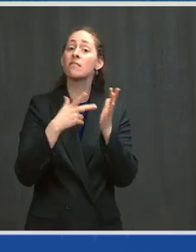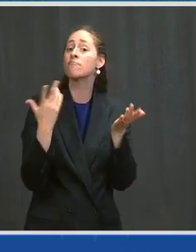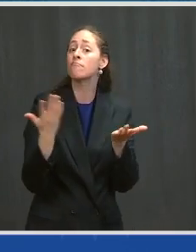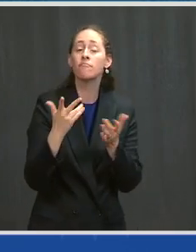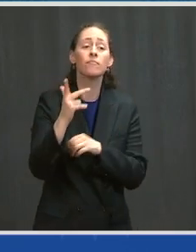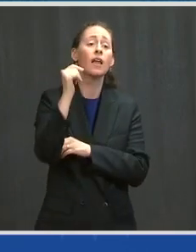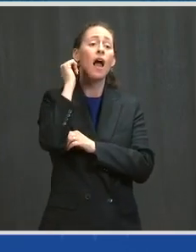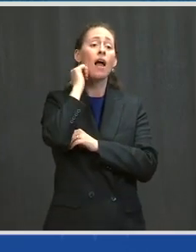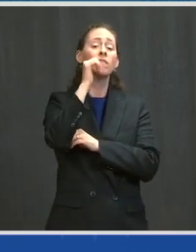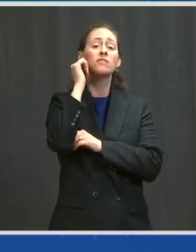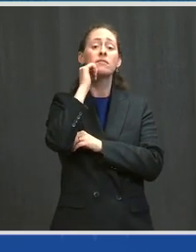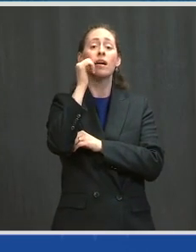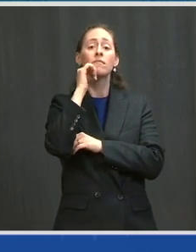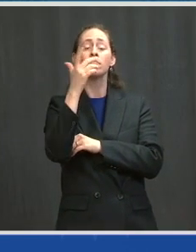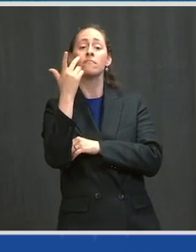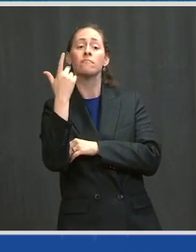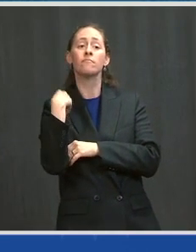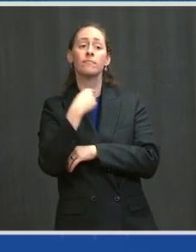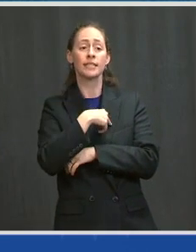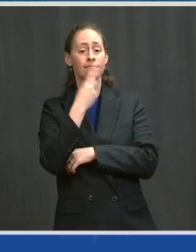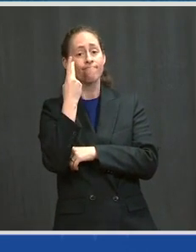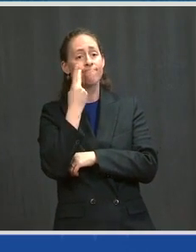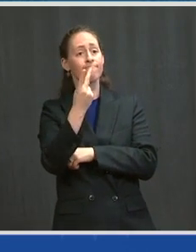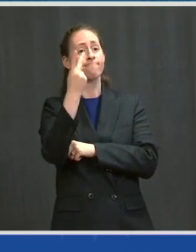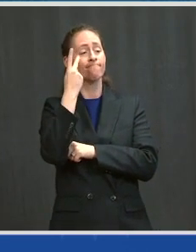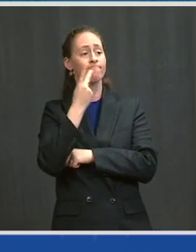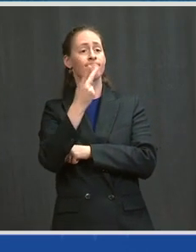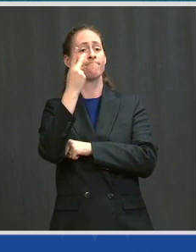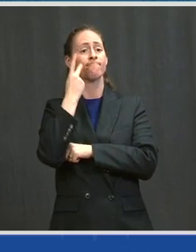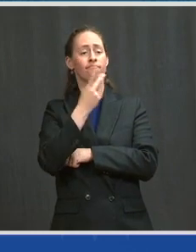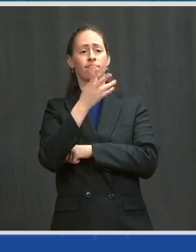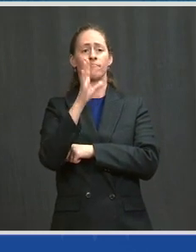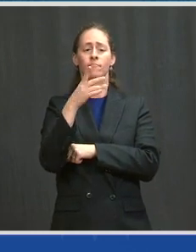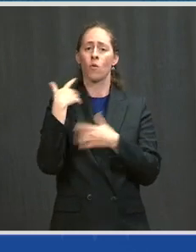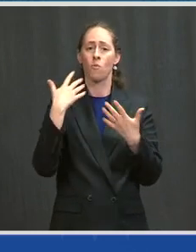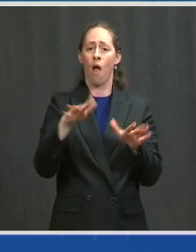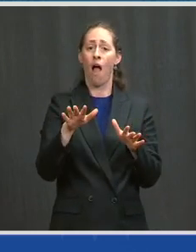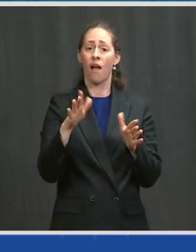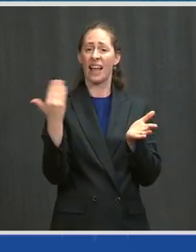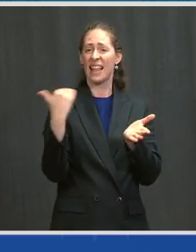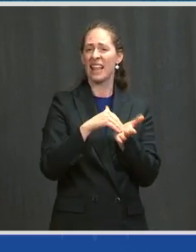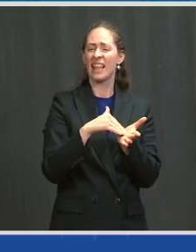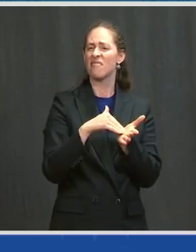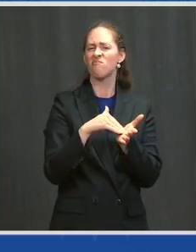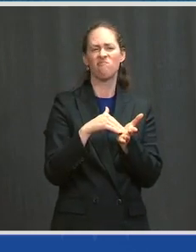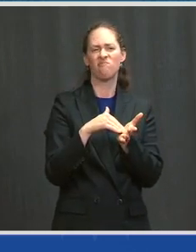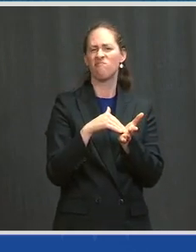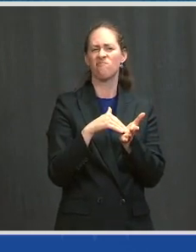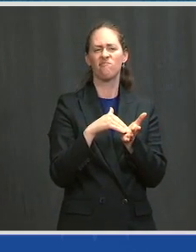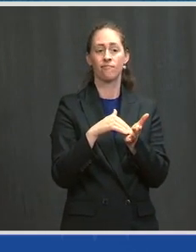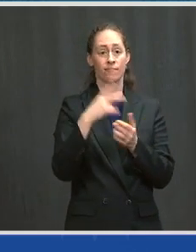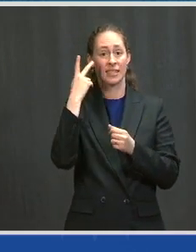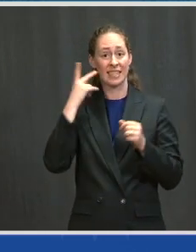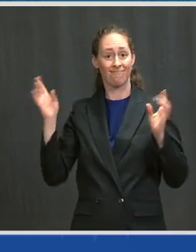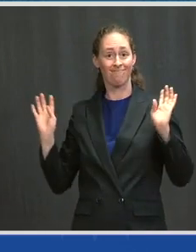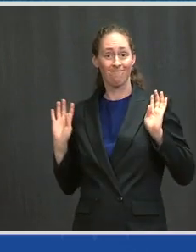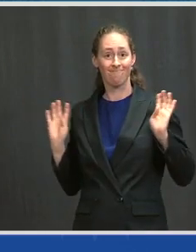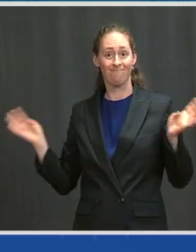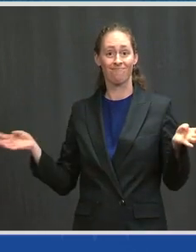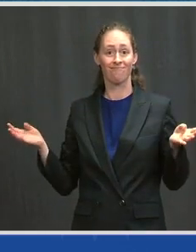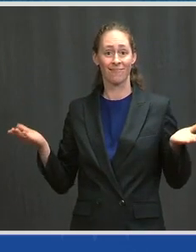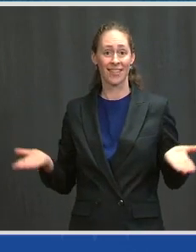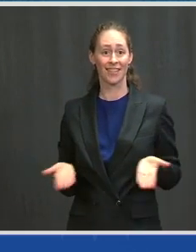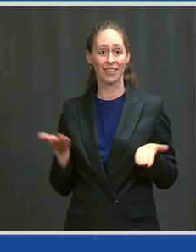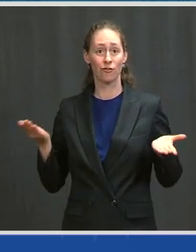day and make sure that we're not in a position to see this happen again. Behind me, you see on either board there